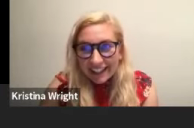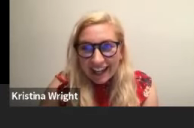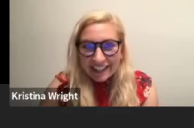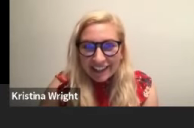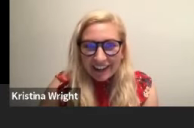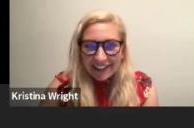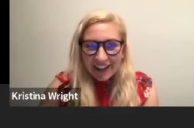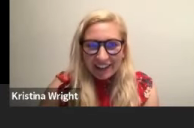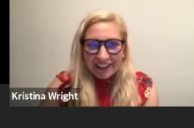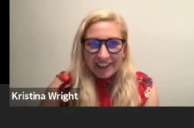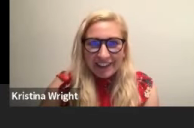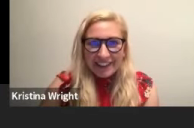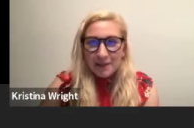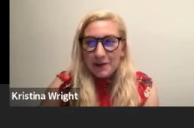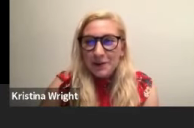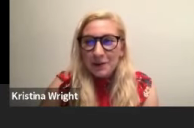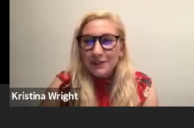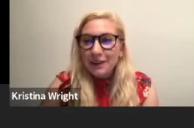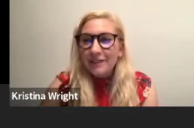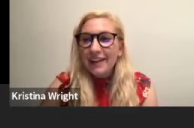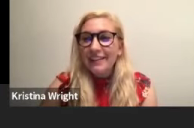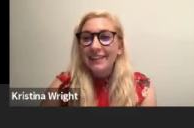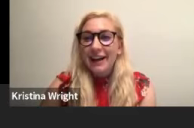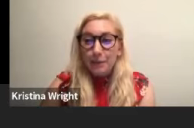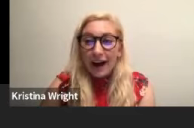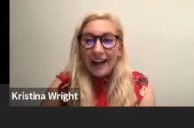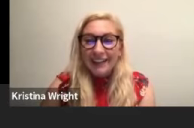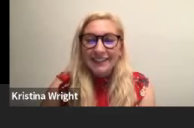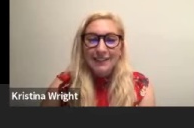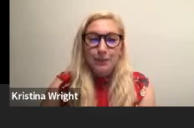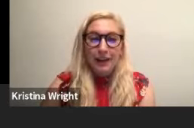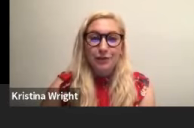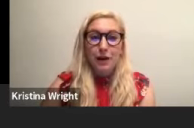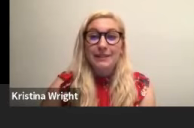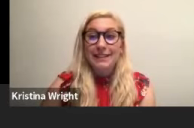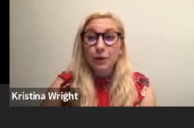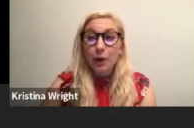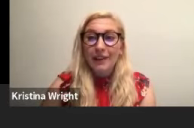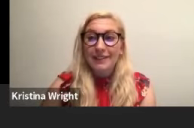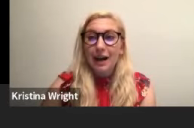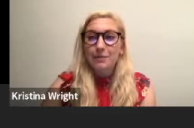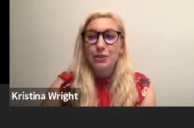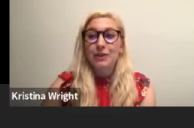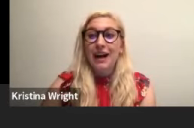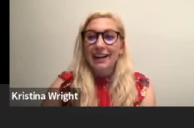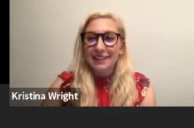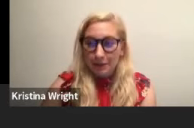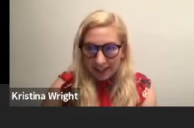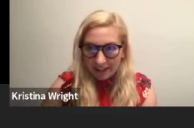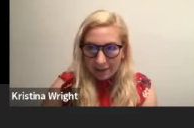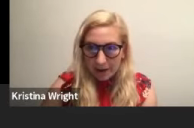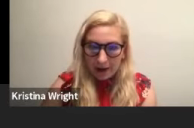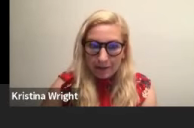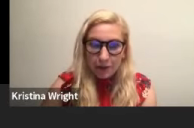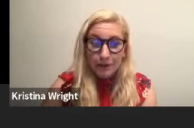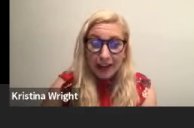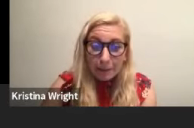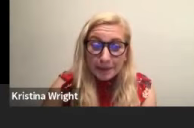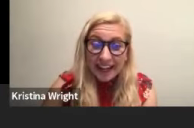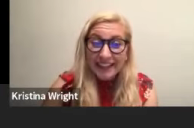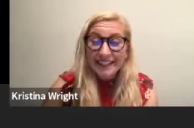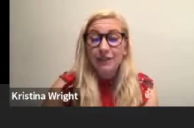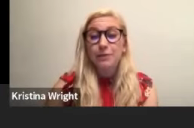definitely, I saw in the chat earlier that someone noticed right away that the y-axis went from zero on the top to the highest numbers down at the bottom. So